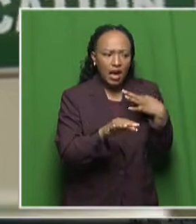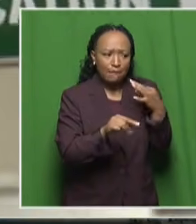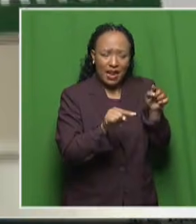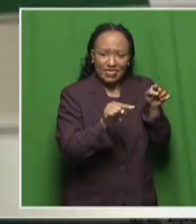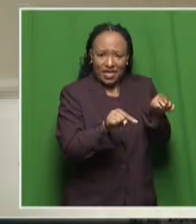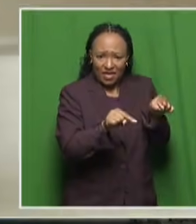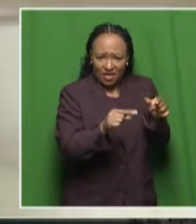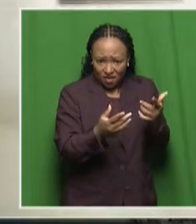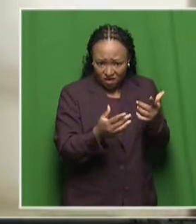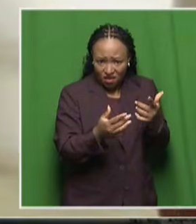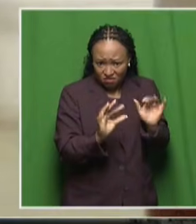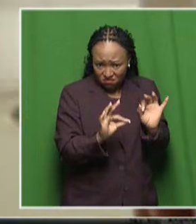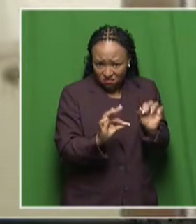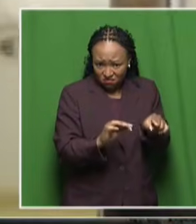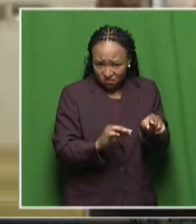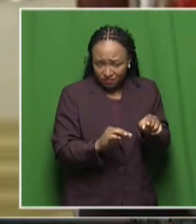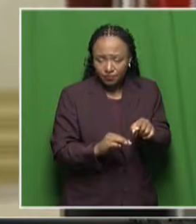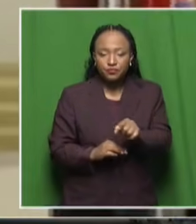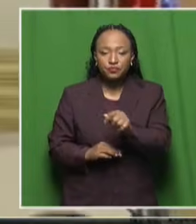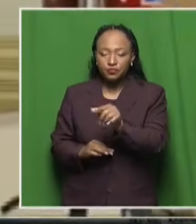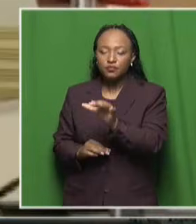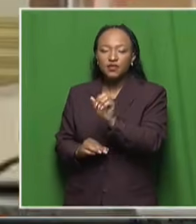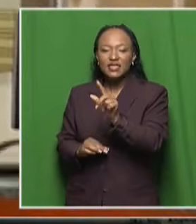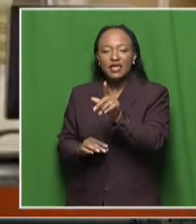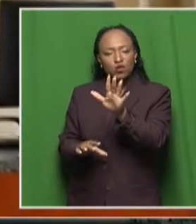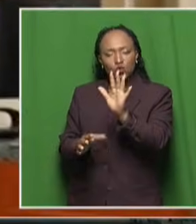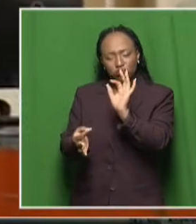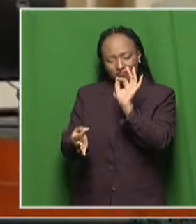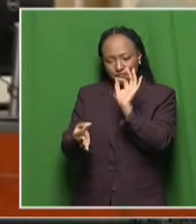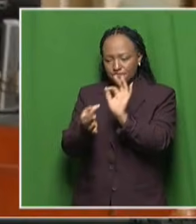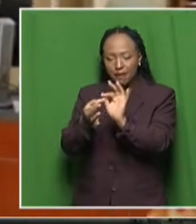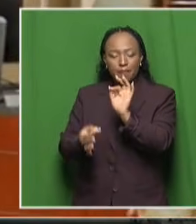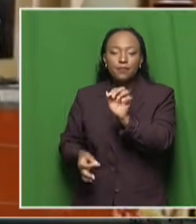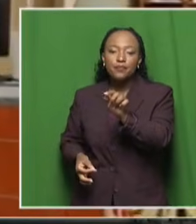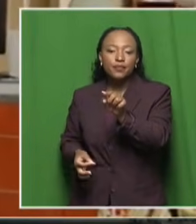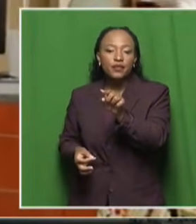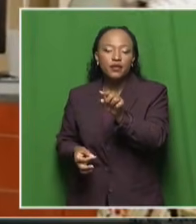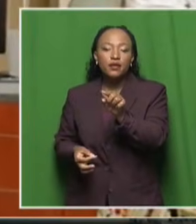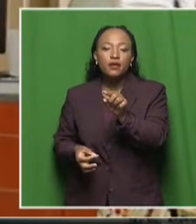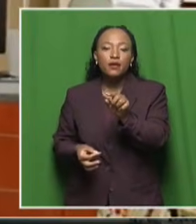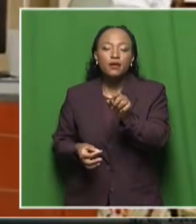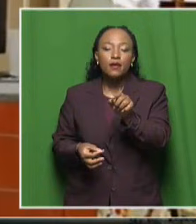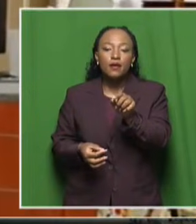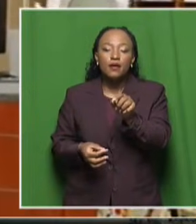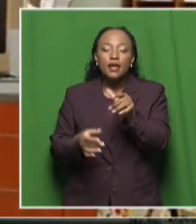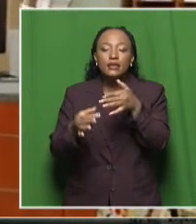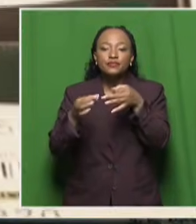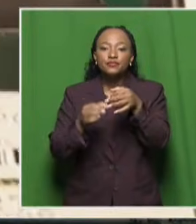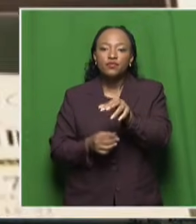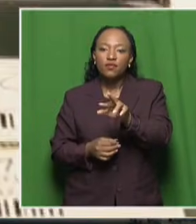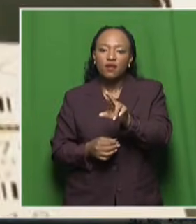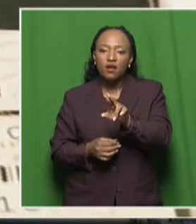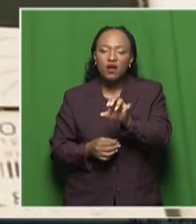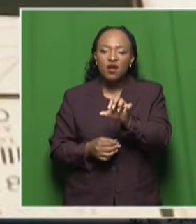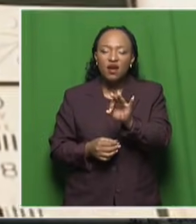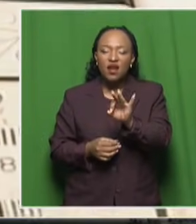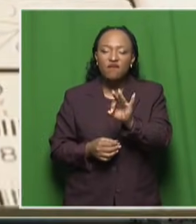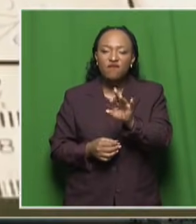Sakina, you are spot on. The definition of refugee by nature, it's somebody who runs away